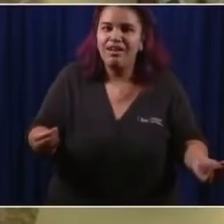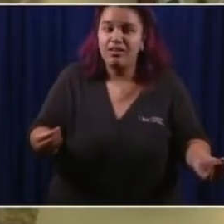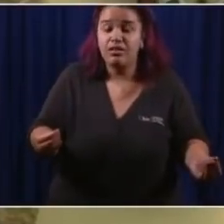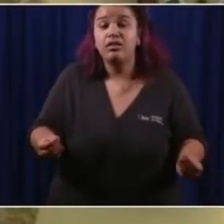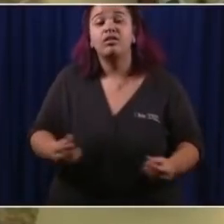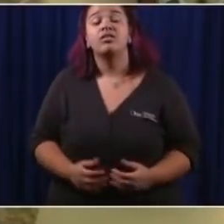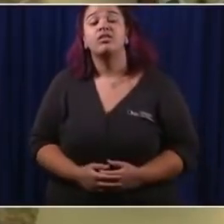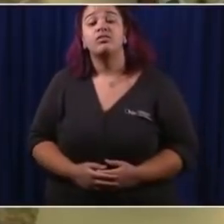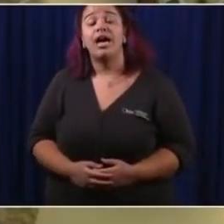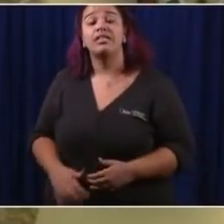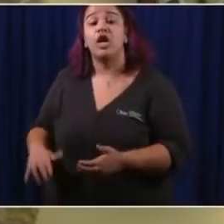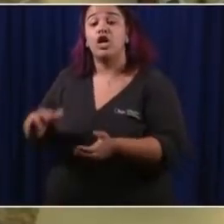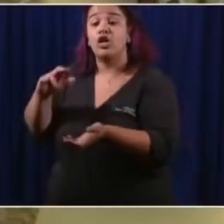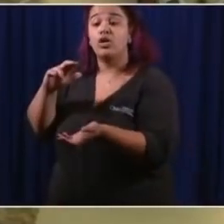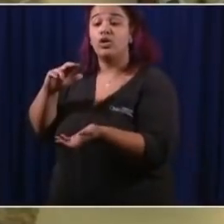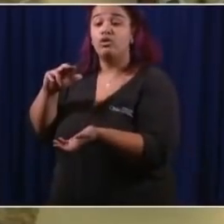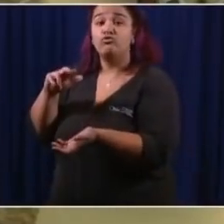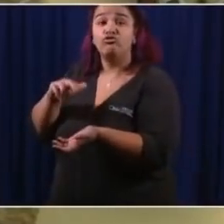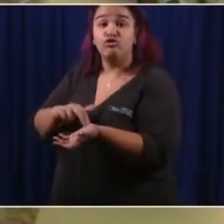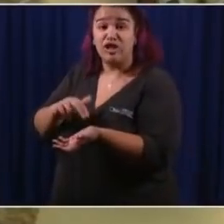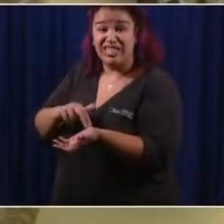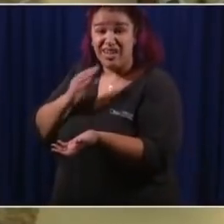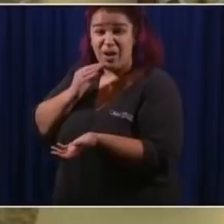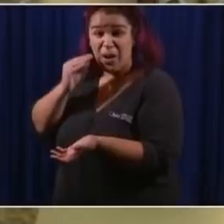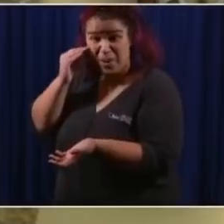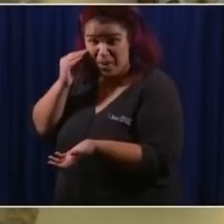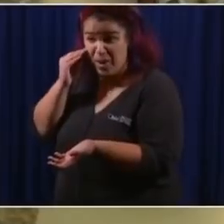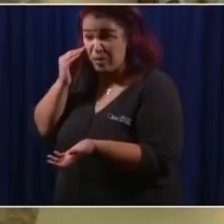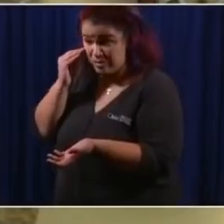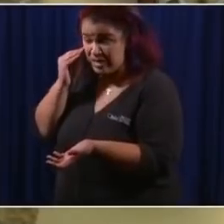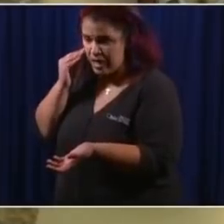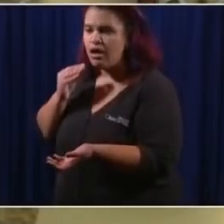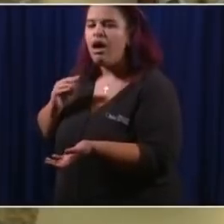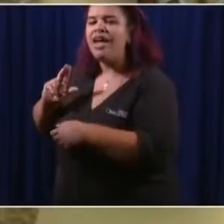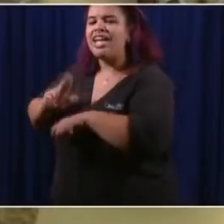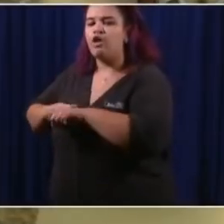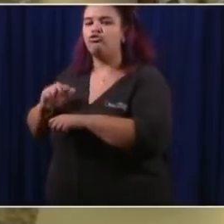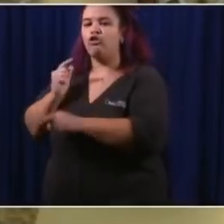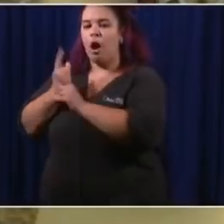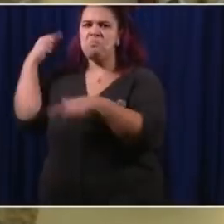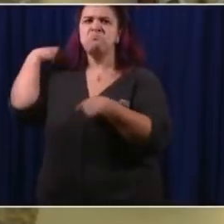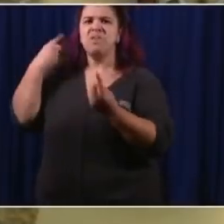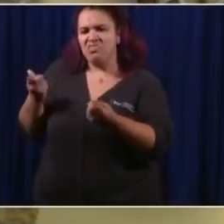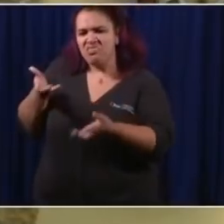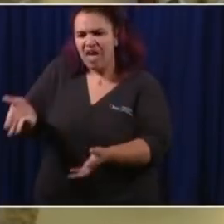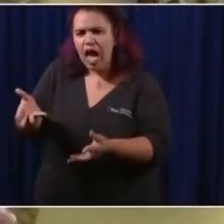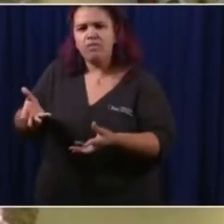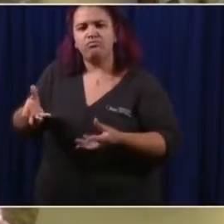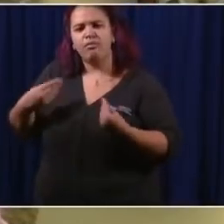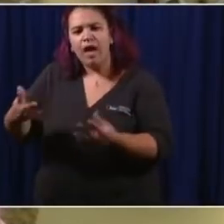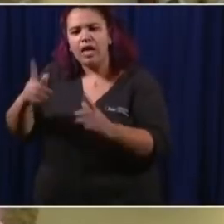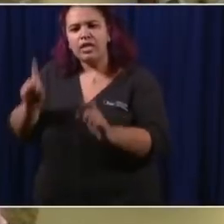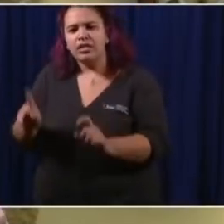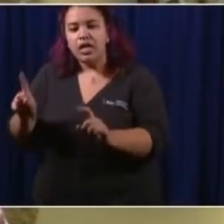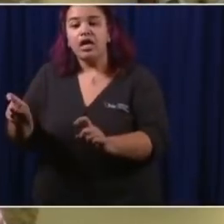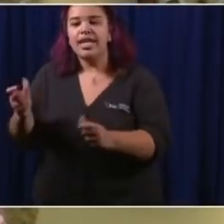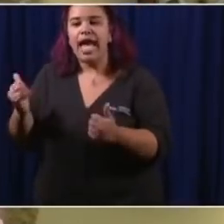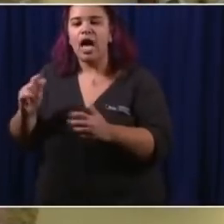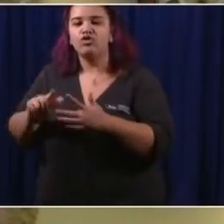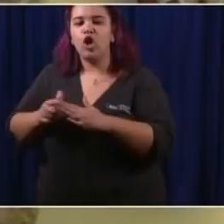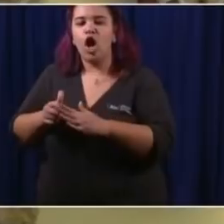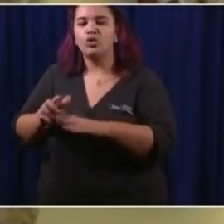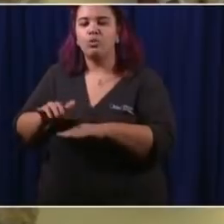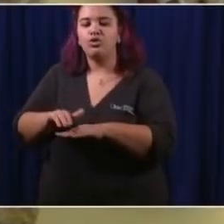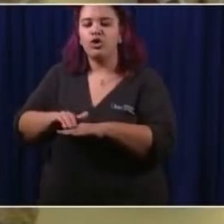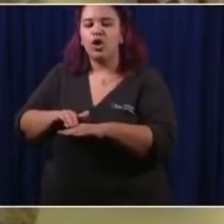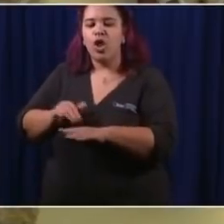and we've got testing going on now that the nursing homes themselves will be doing. We were at 2 weeks, now we're trying, 2 weeks. And